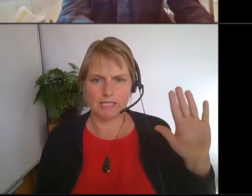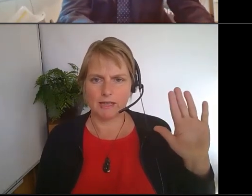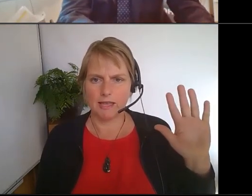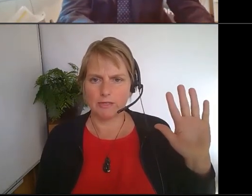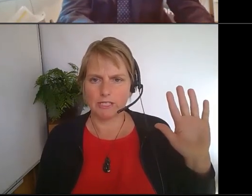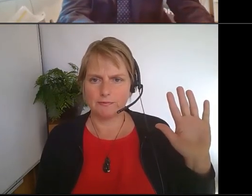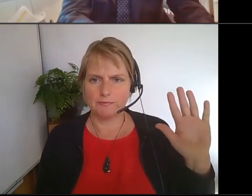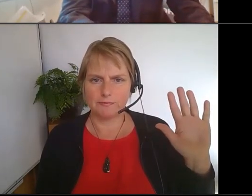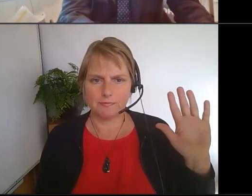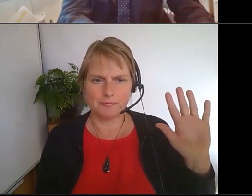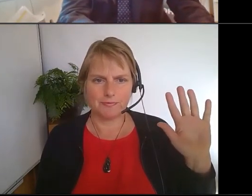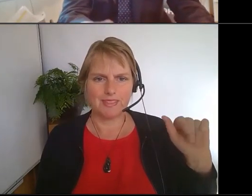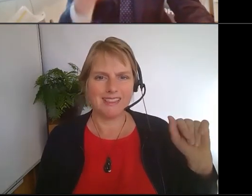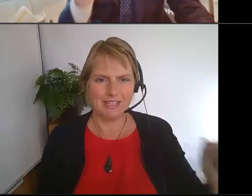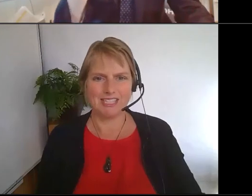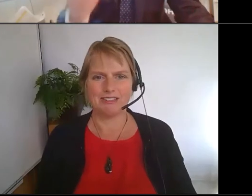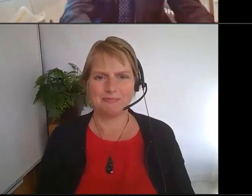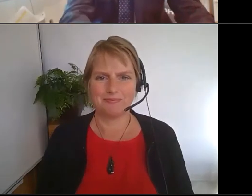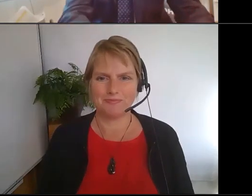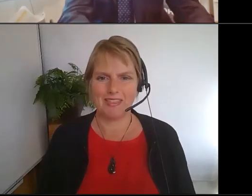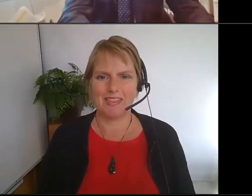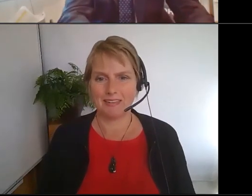who would like to take that question. I'll start.